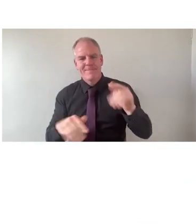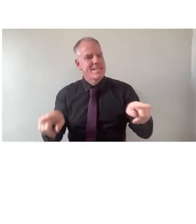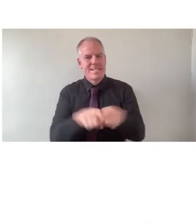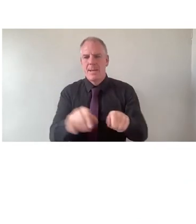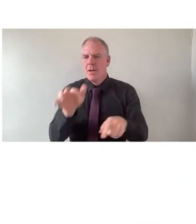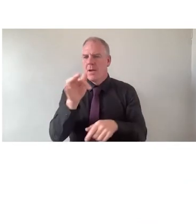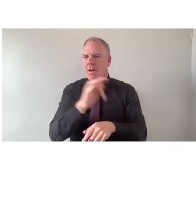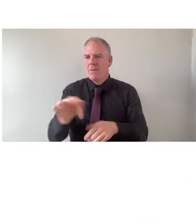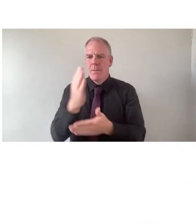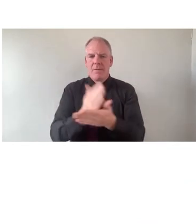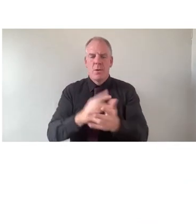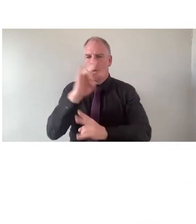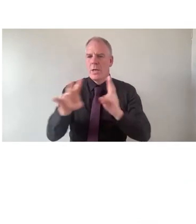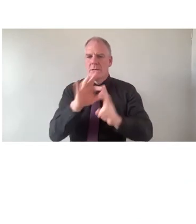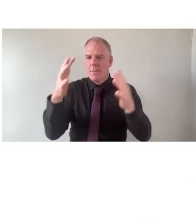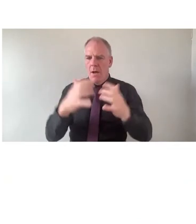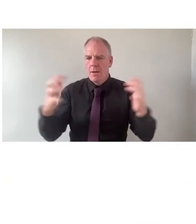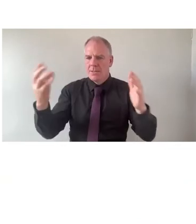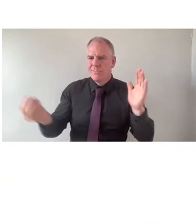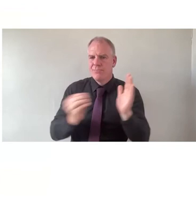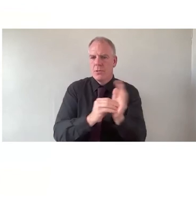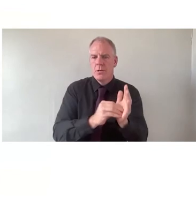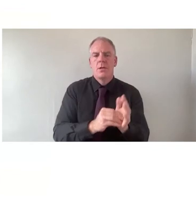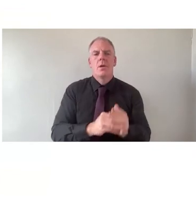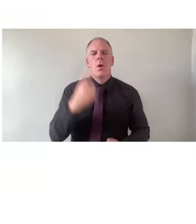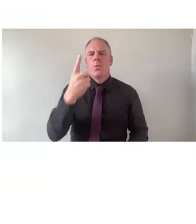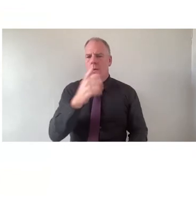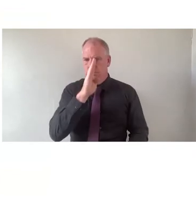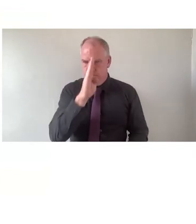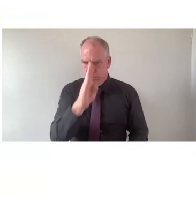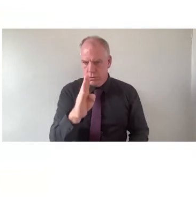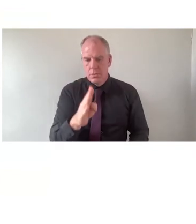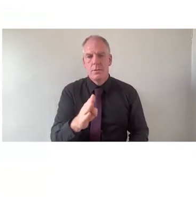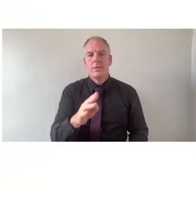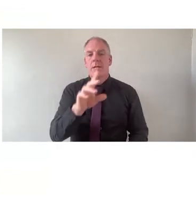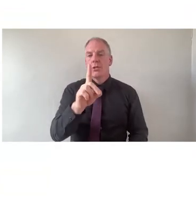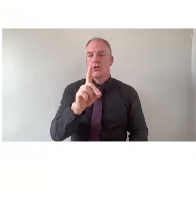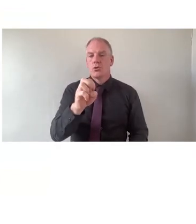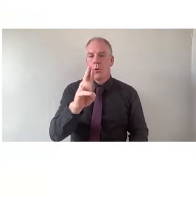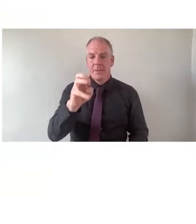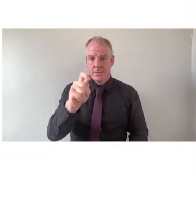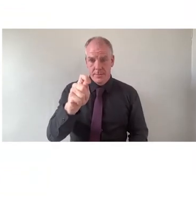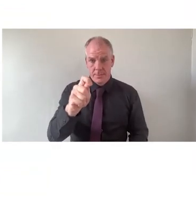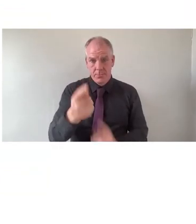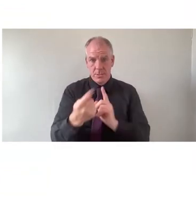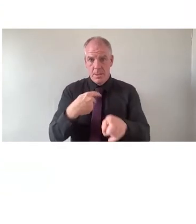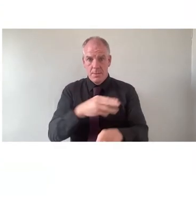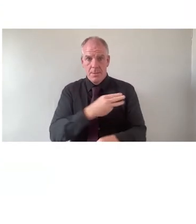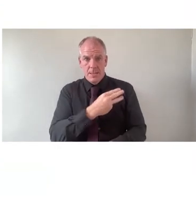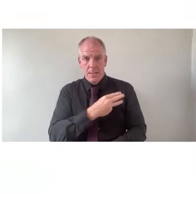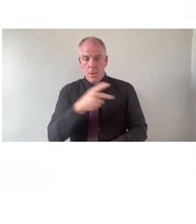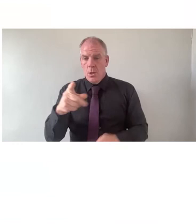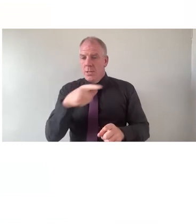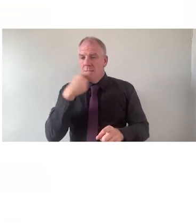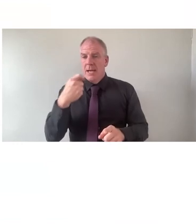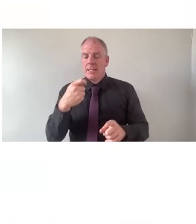I'll just weave some of that one in. And this one I might direct in the first instance at Dermot. You've referenced pathways